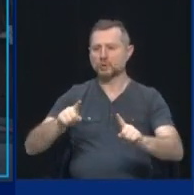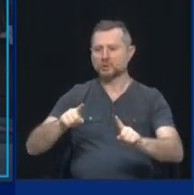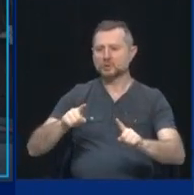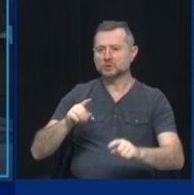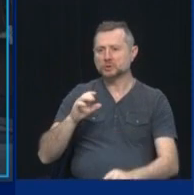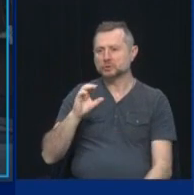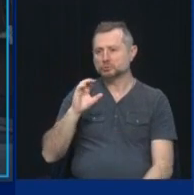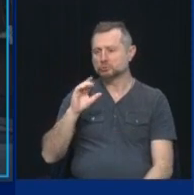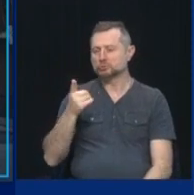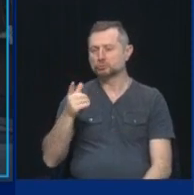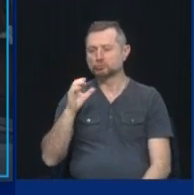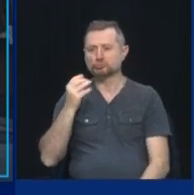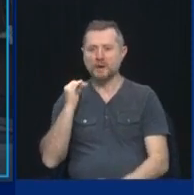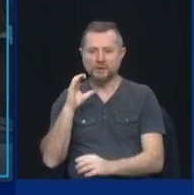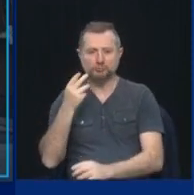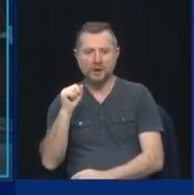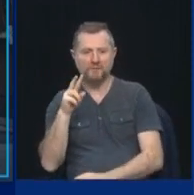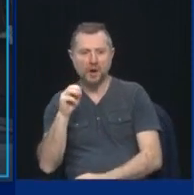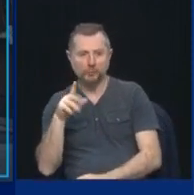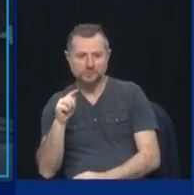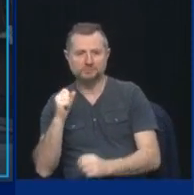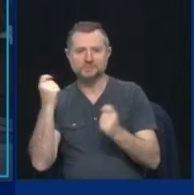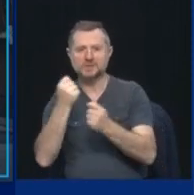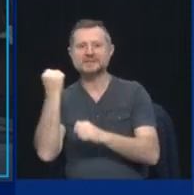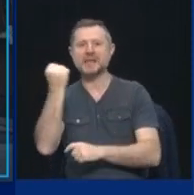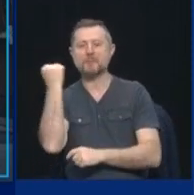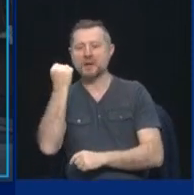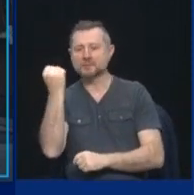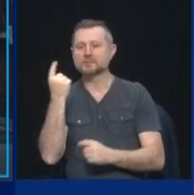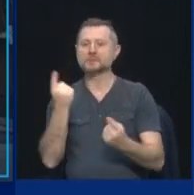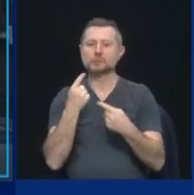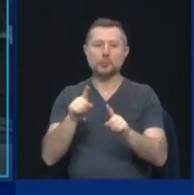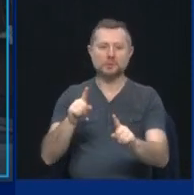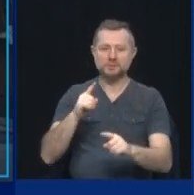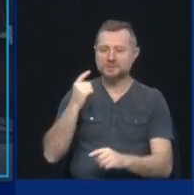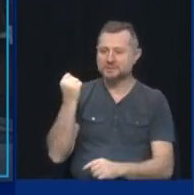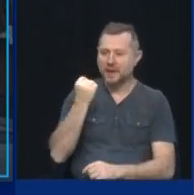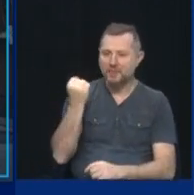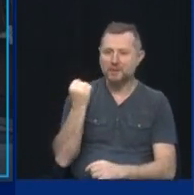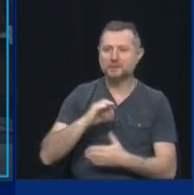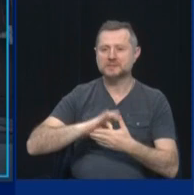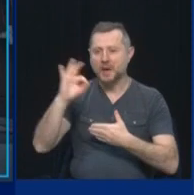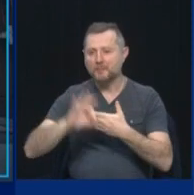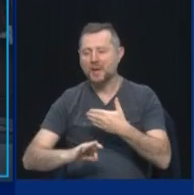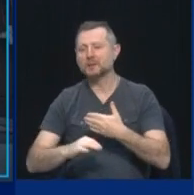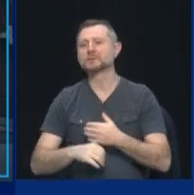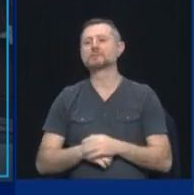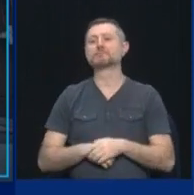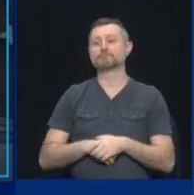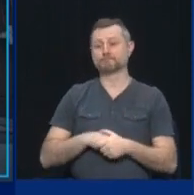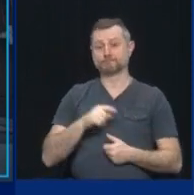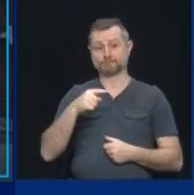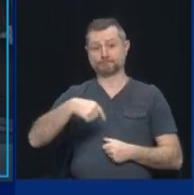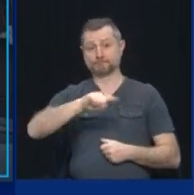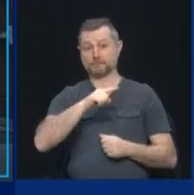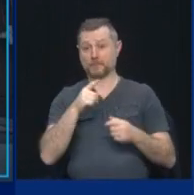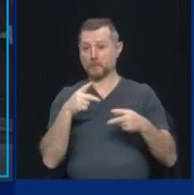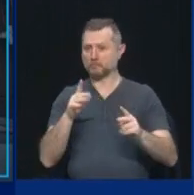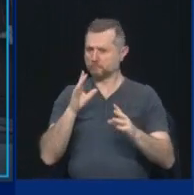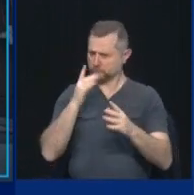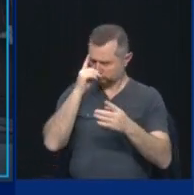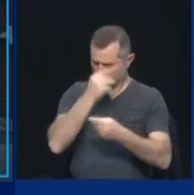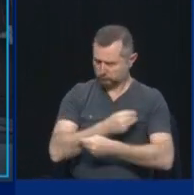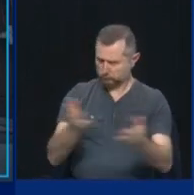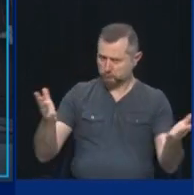been a disturbing number of incidents. And I want our message to be very loud and clear. New Yorkers